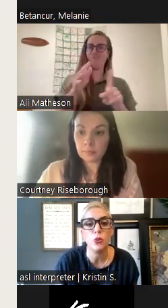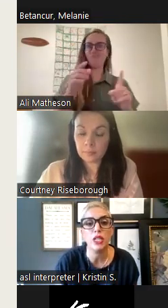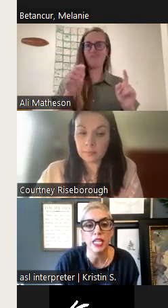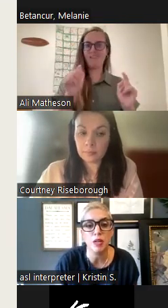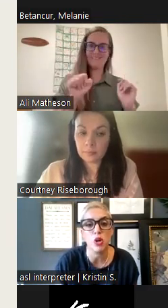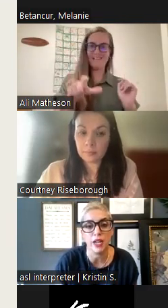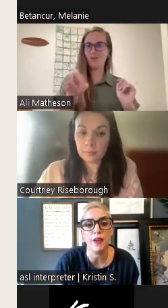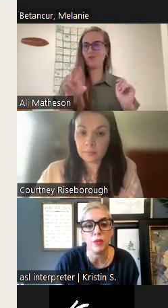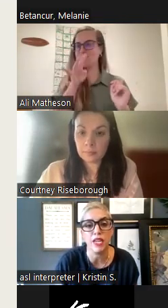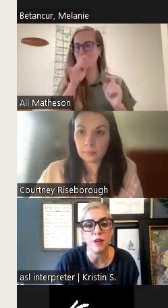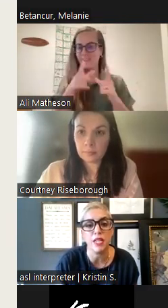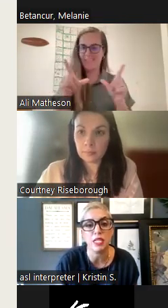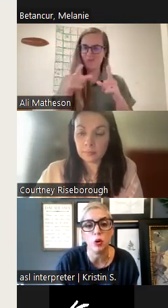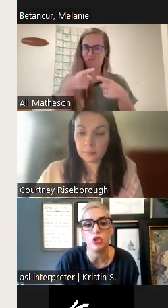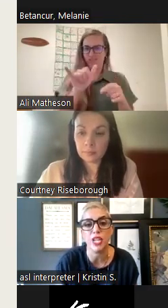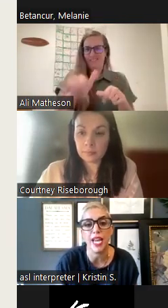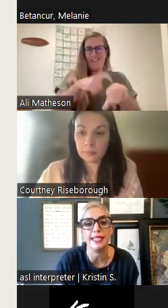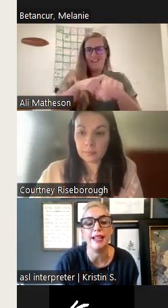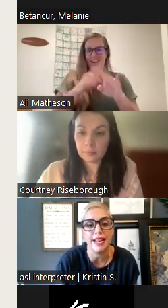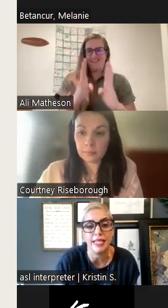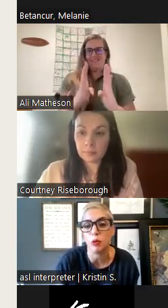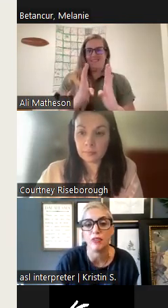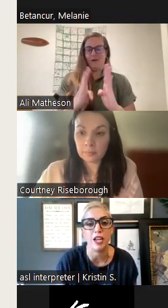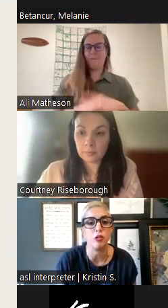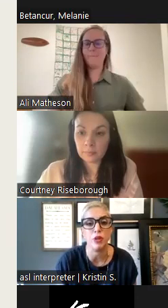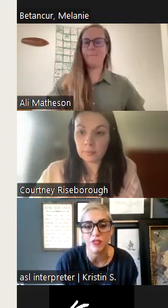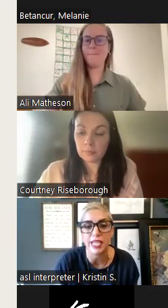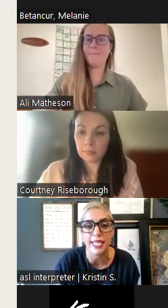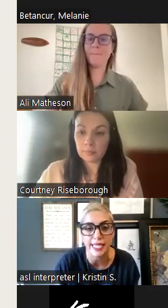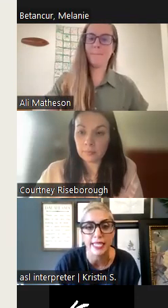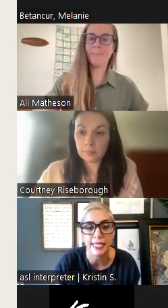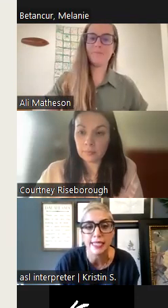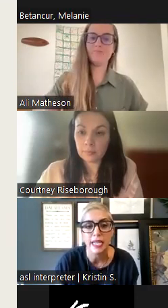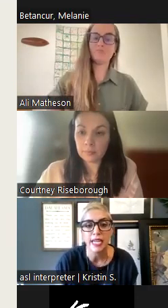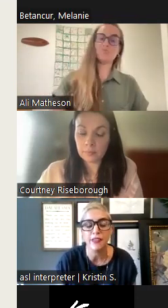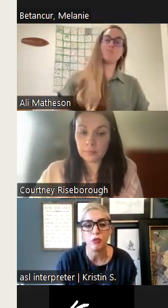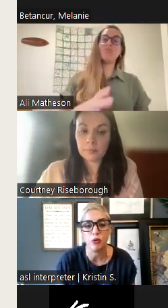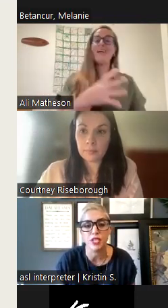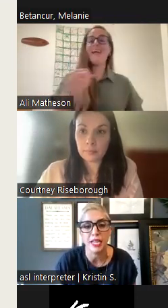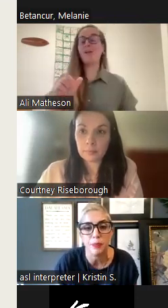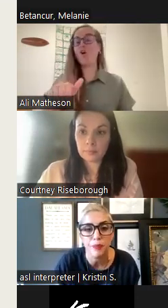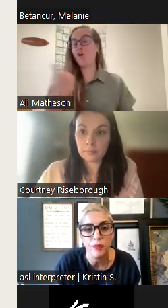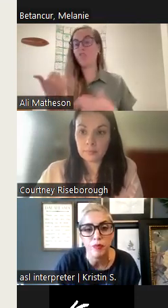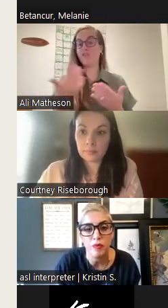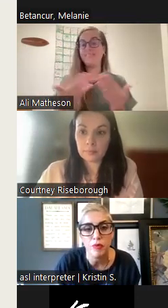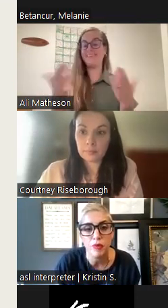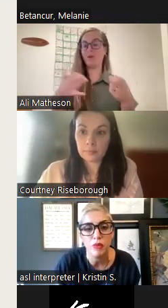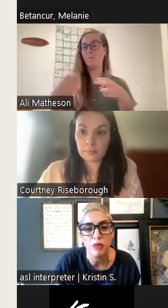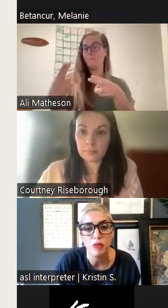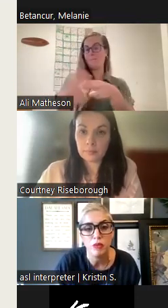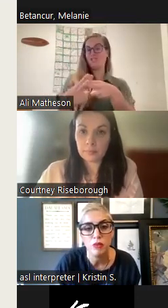So it's really important that we give them the exposure to ASL and spoken language, whatever that kid needs in that crucial time.